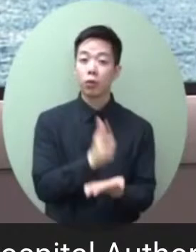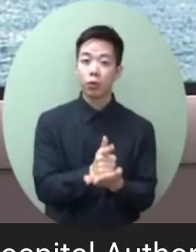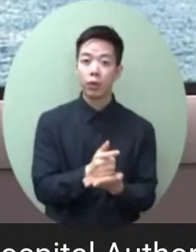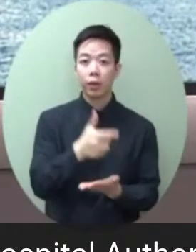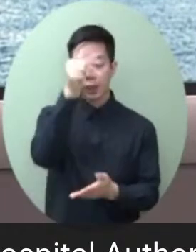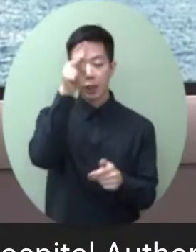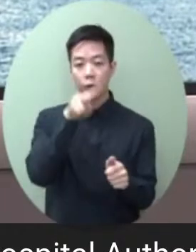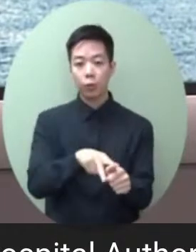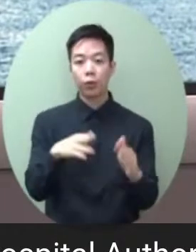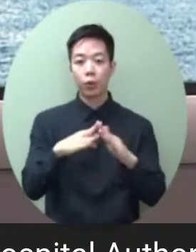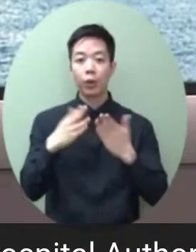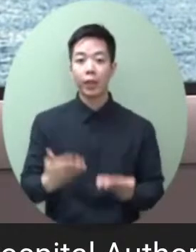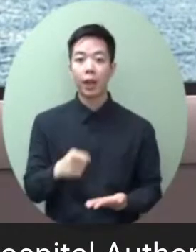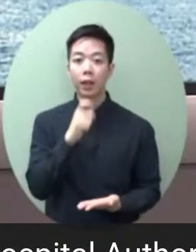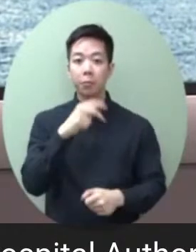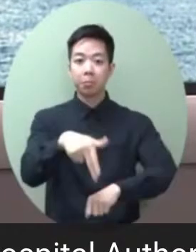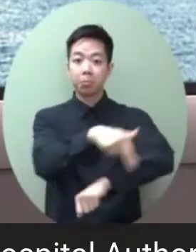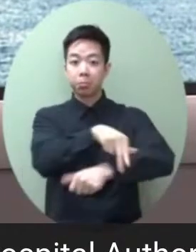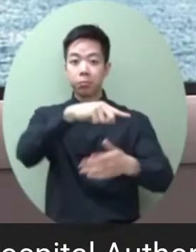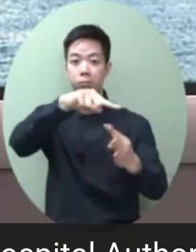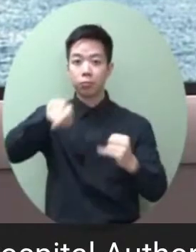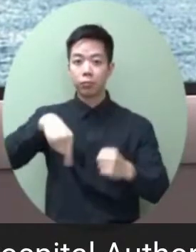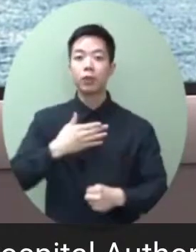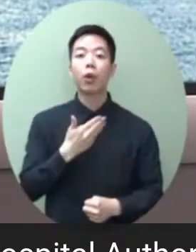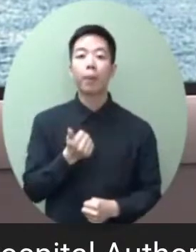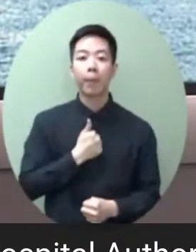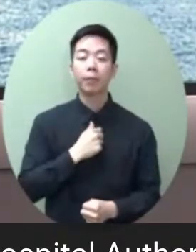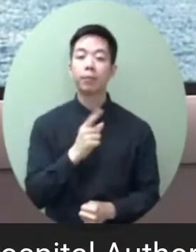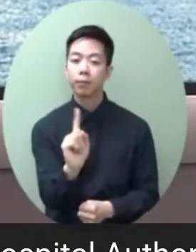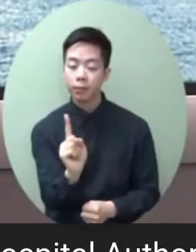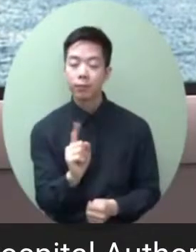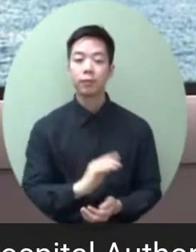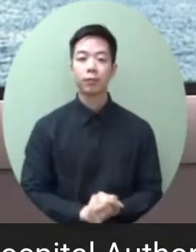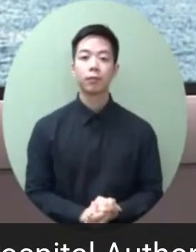we will adopt the following urgent measures.